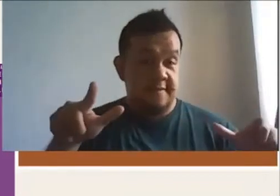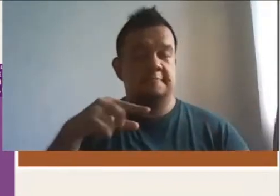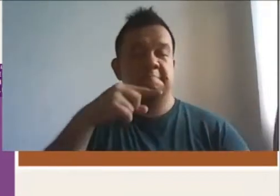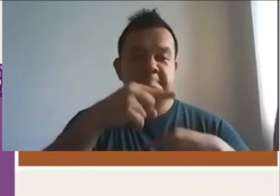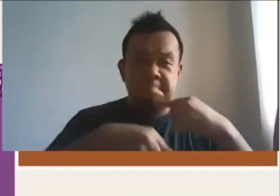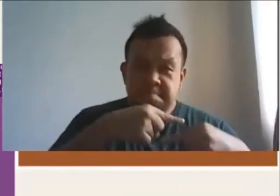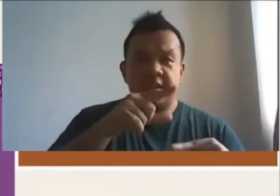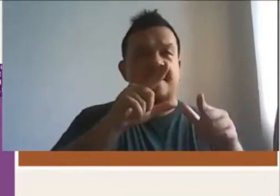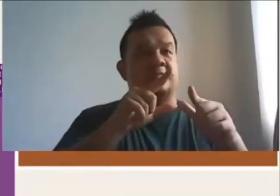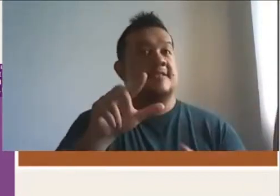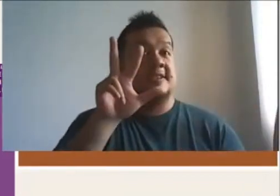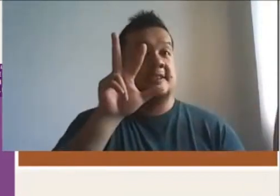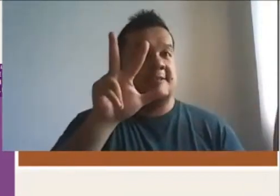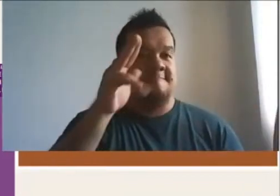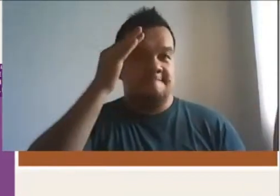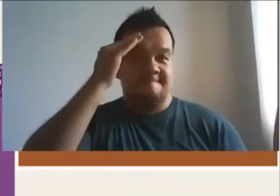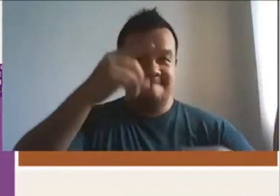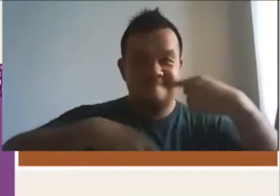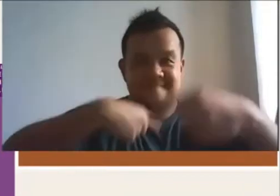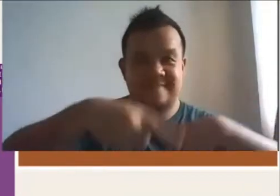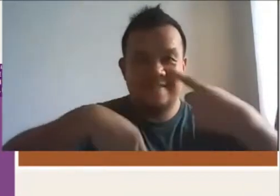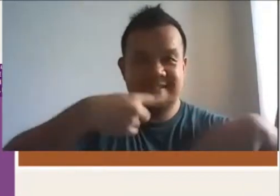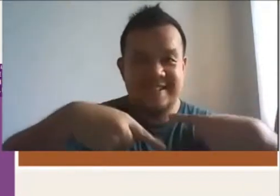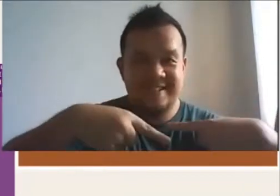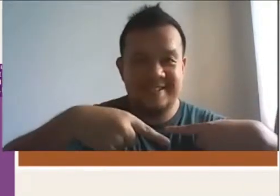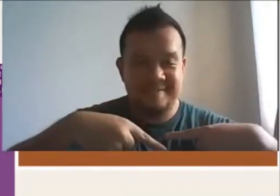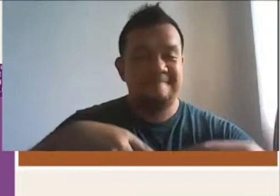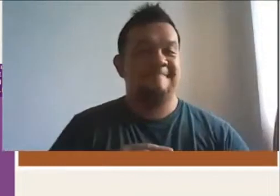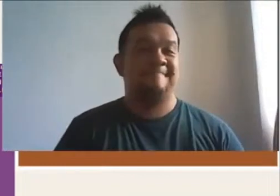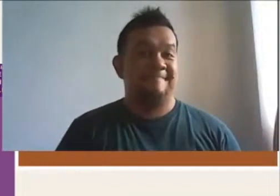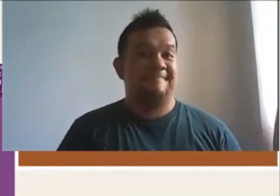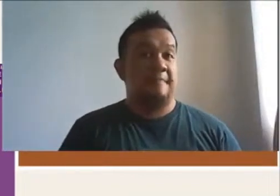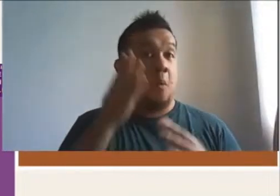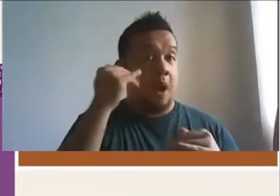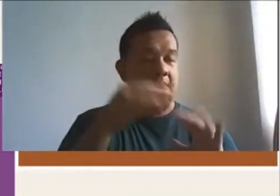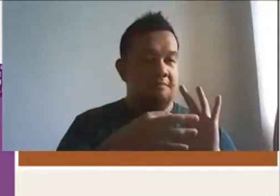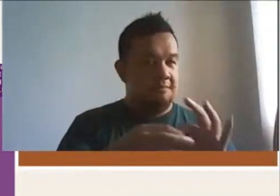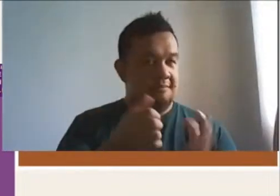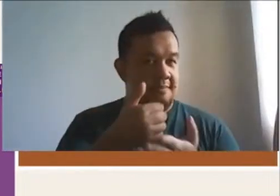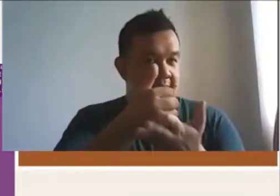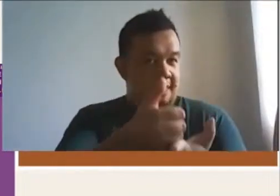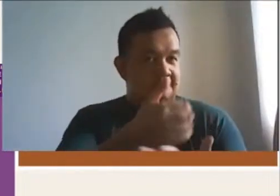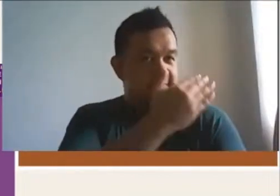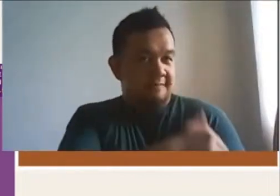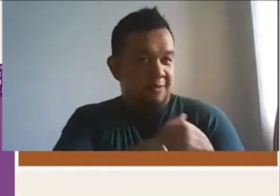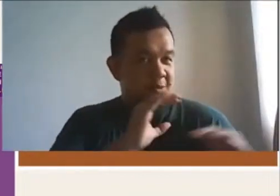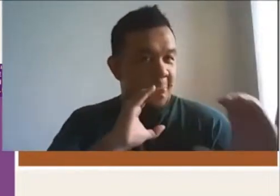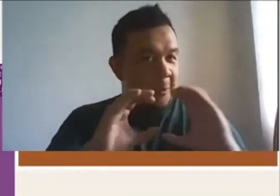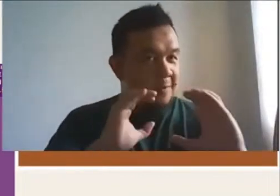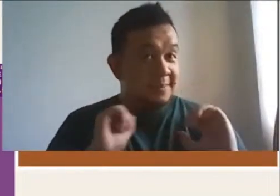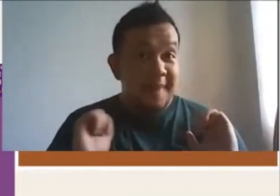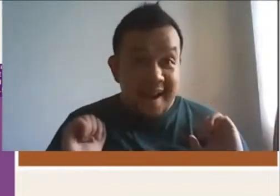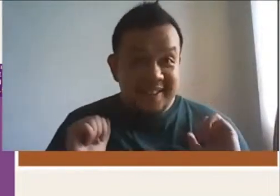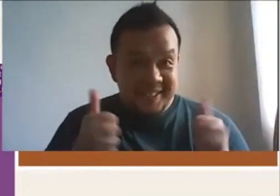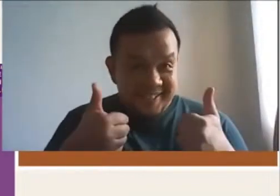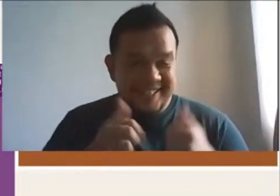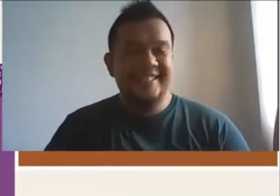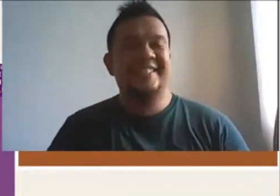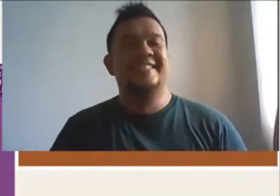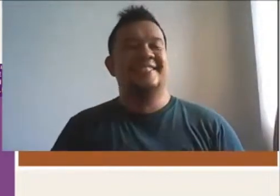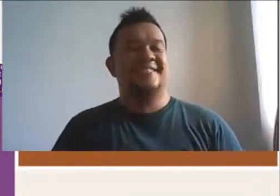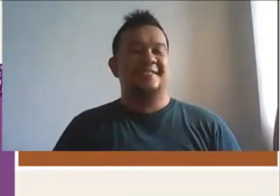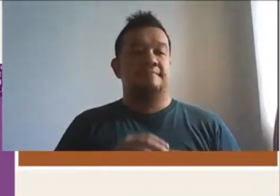mas maraming signs. This would help you improve in communicating with the deaf. So I hope you can also inform everyone who's